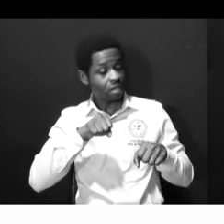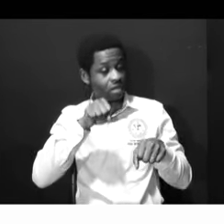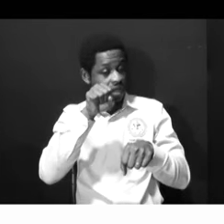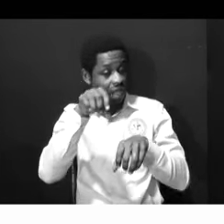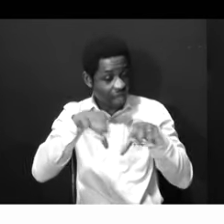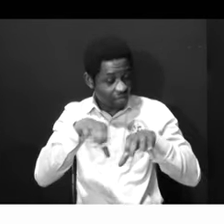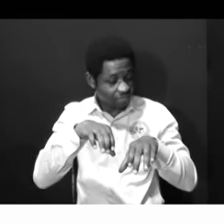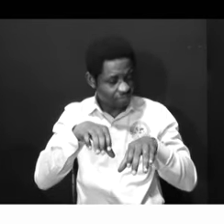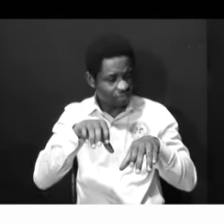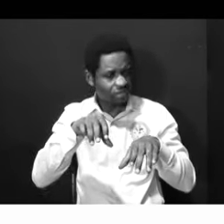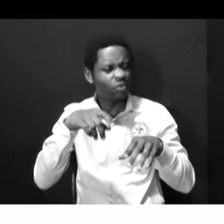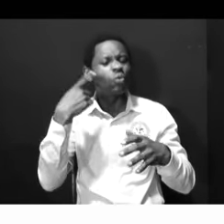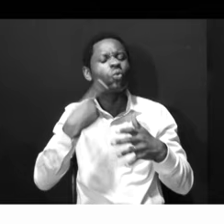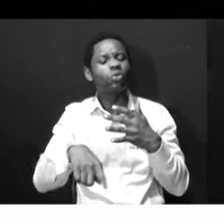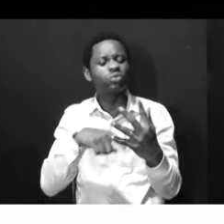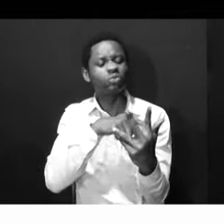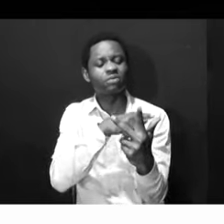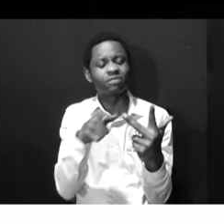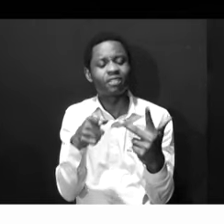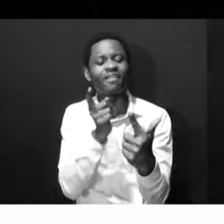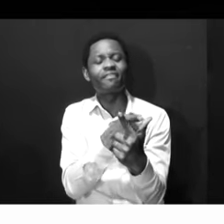kill, it will destroy.